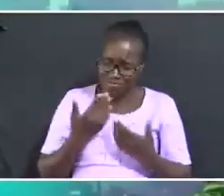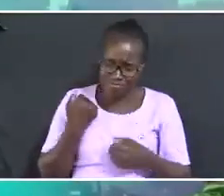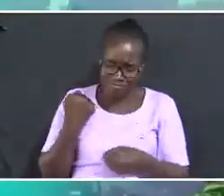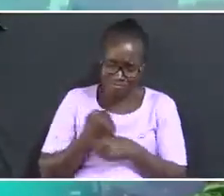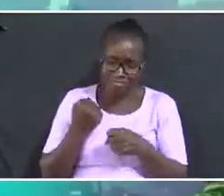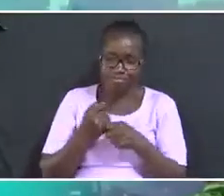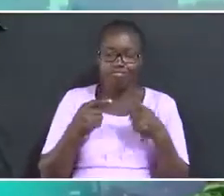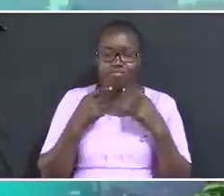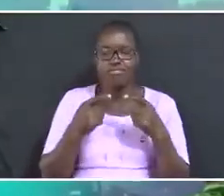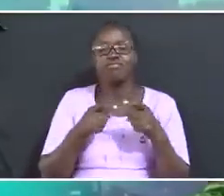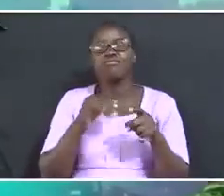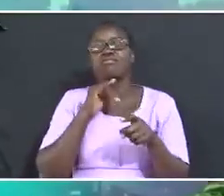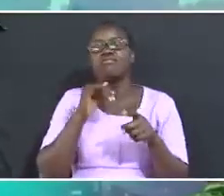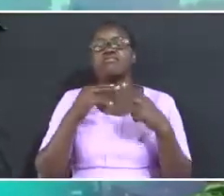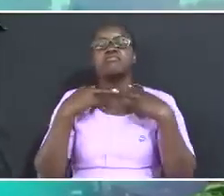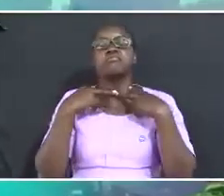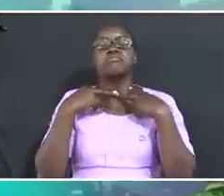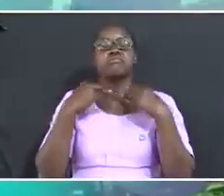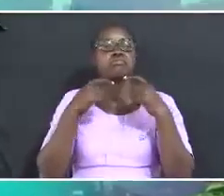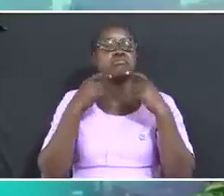sin is a slave to sin.